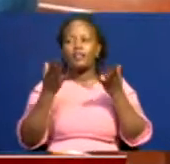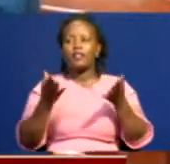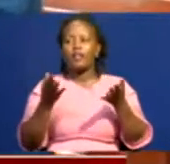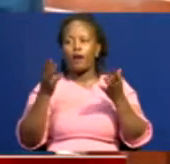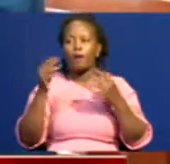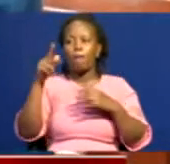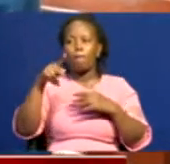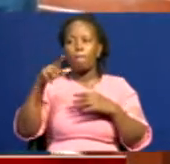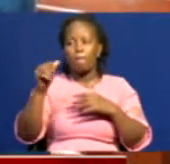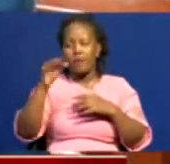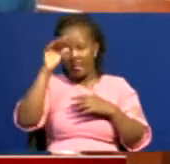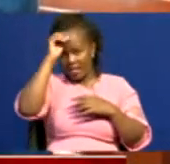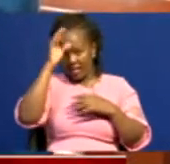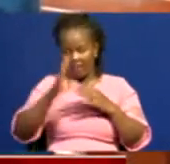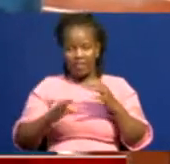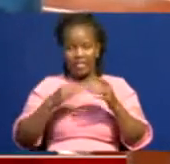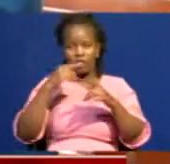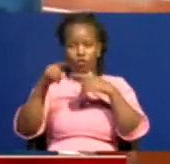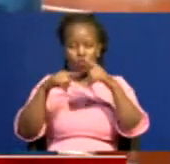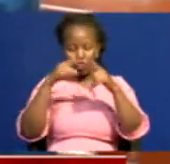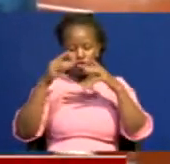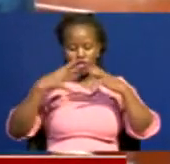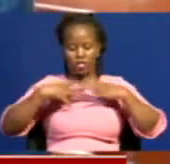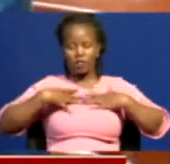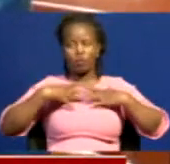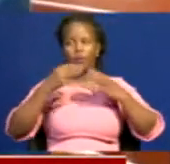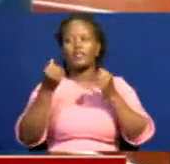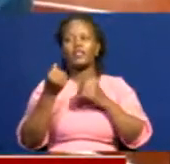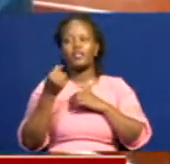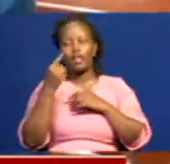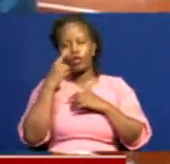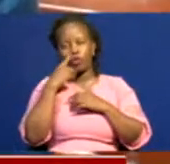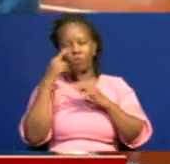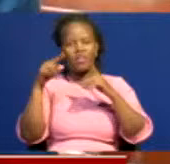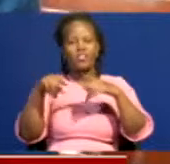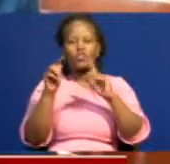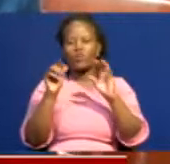discharged and he's at home as we speak. So he's safe and sound